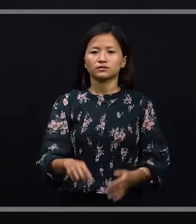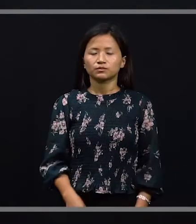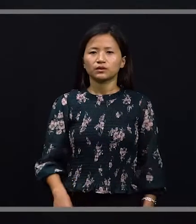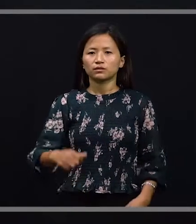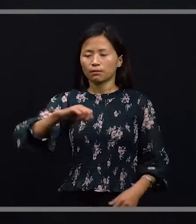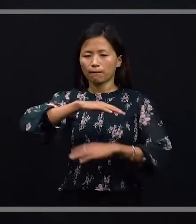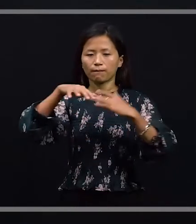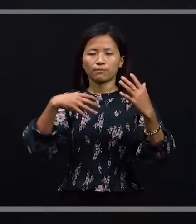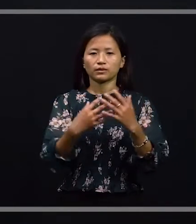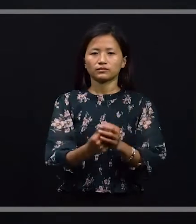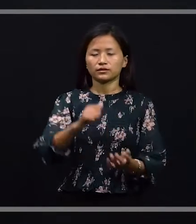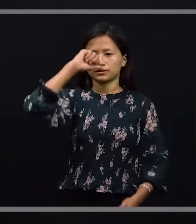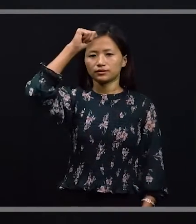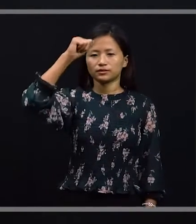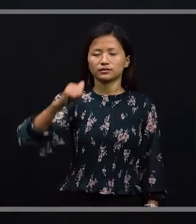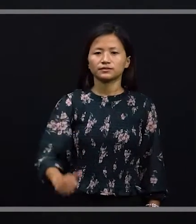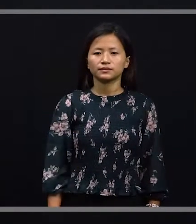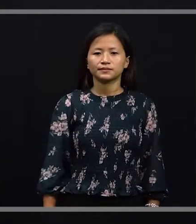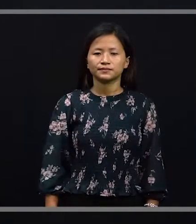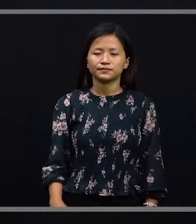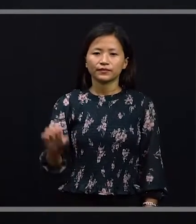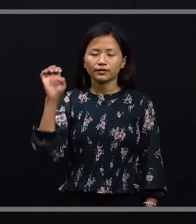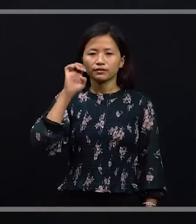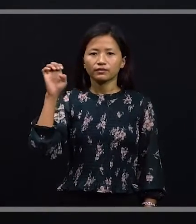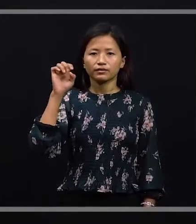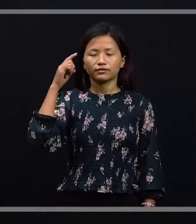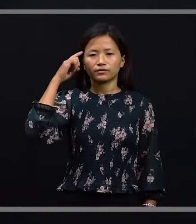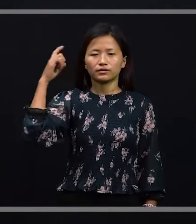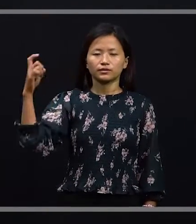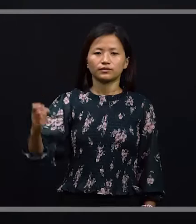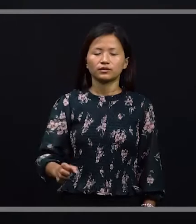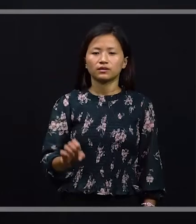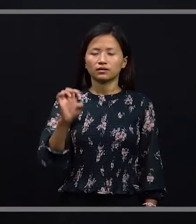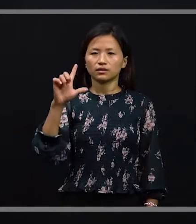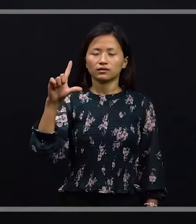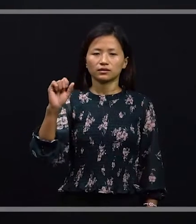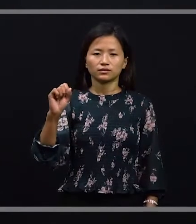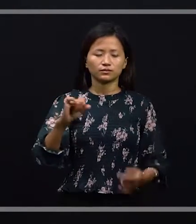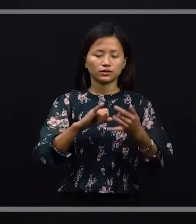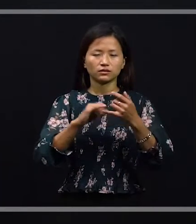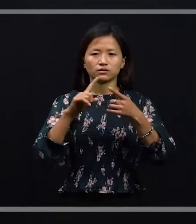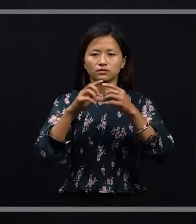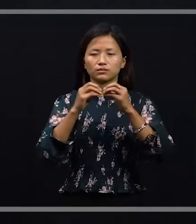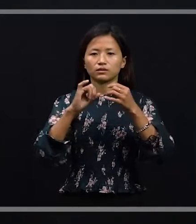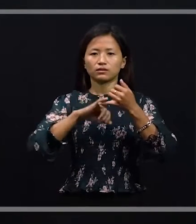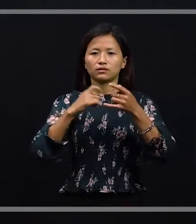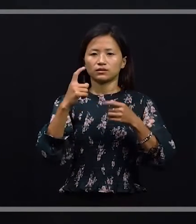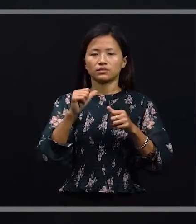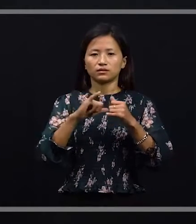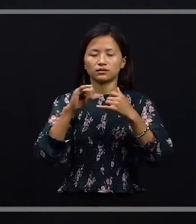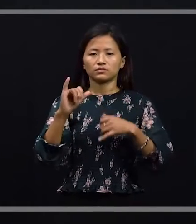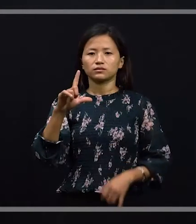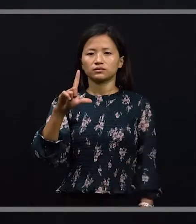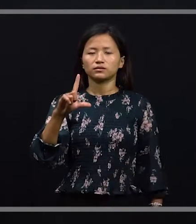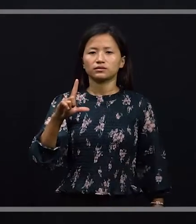brotherhood when it comes to the caste system, because under the caste system, as I've mentioned, there were so many distinctions, there were so